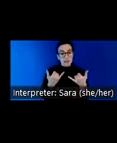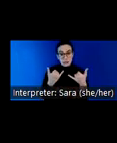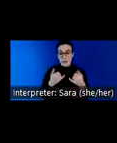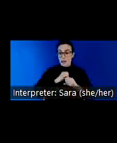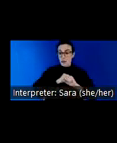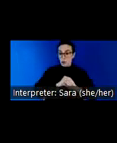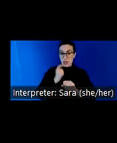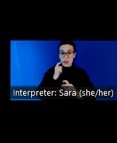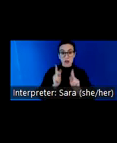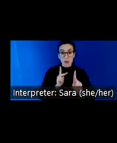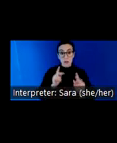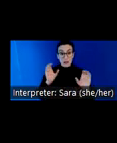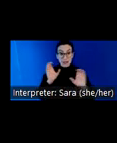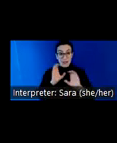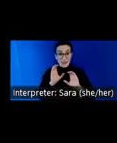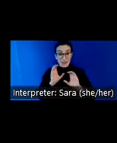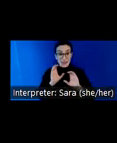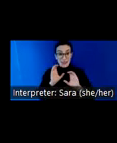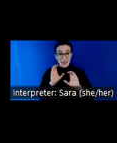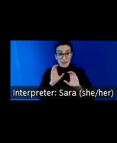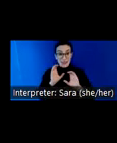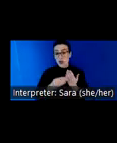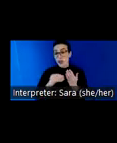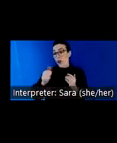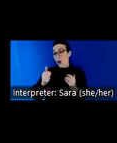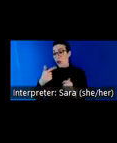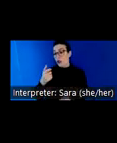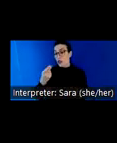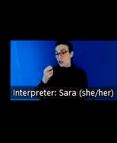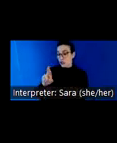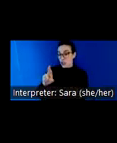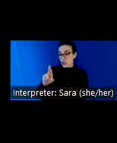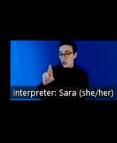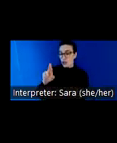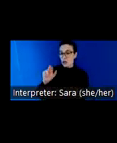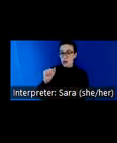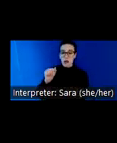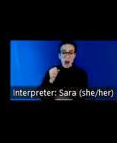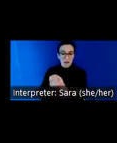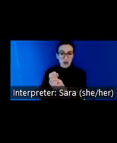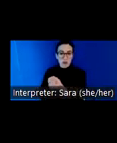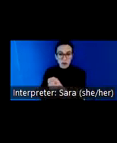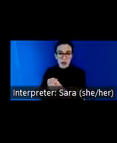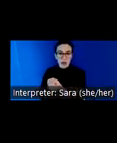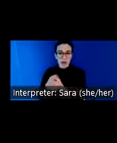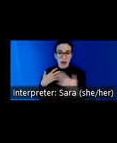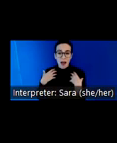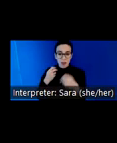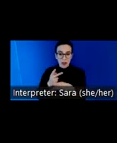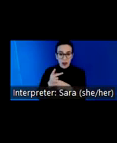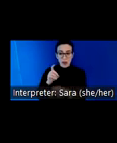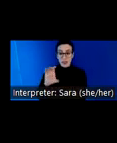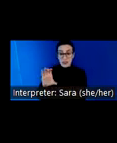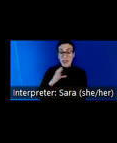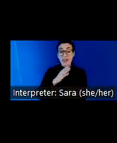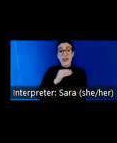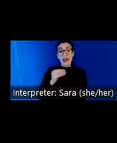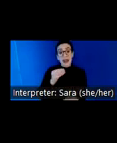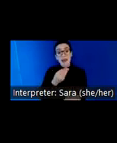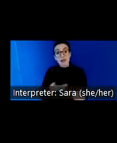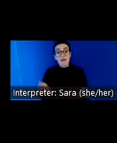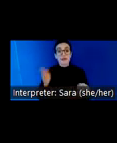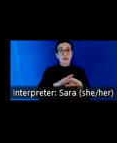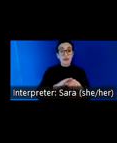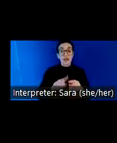other gender-affirming healthcare in the district, and that also expand protections for those who assist and